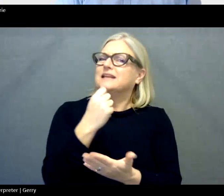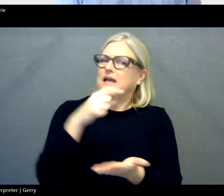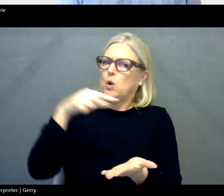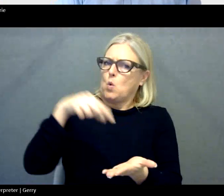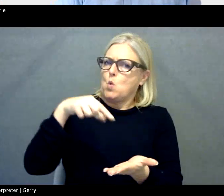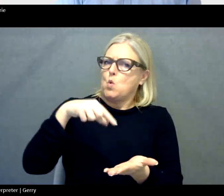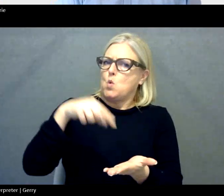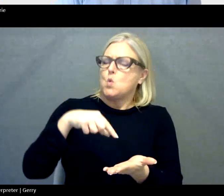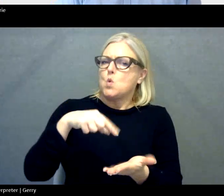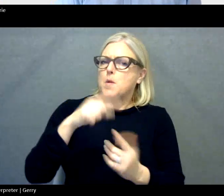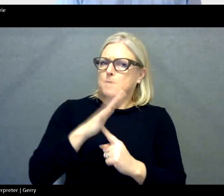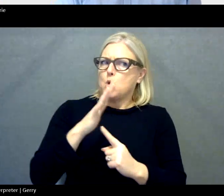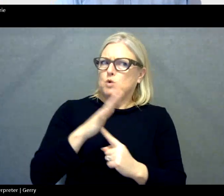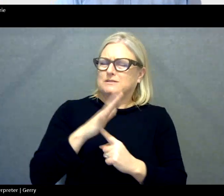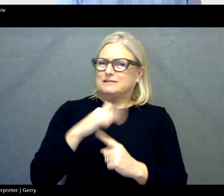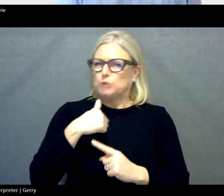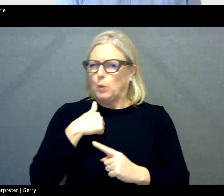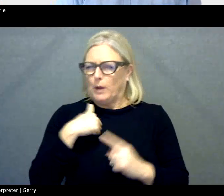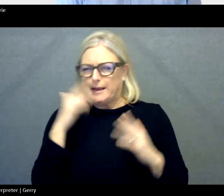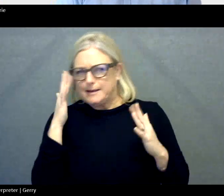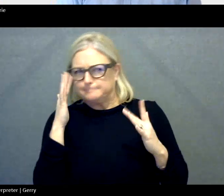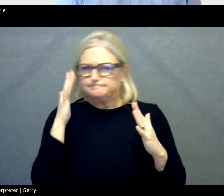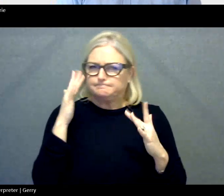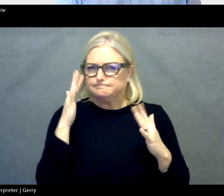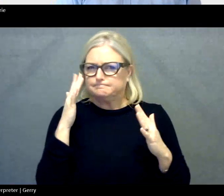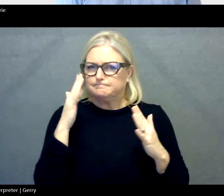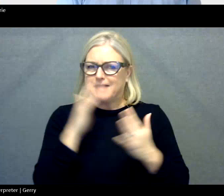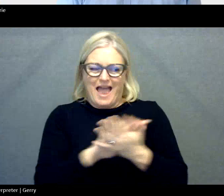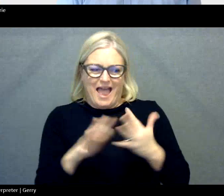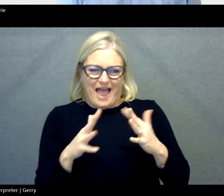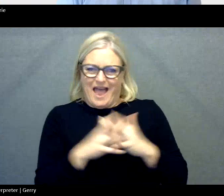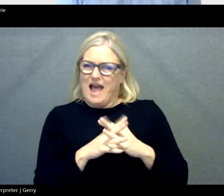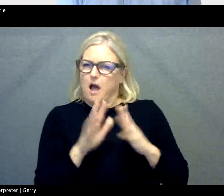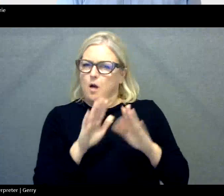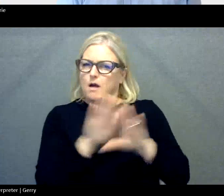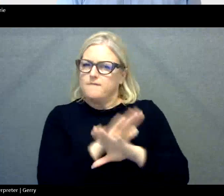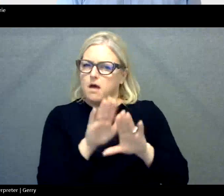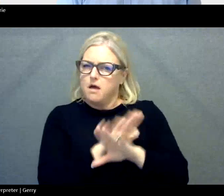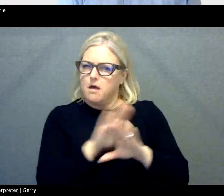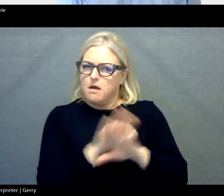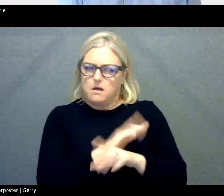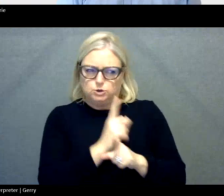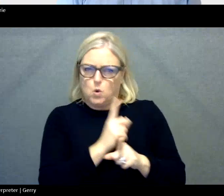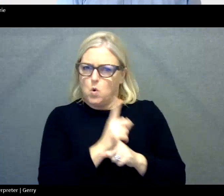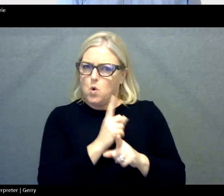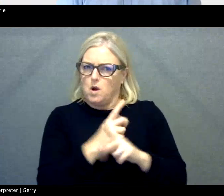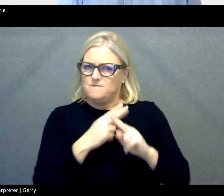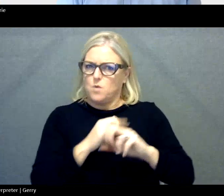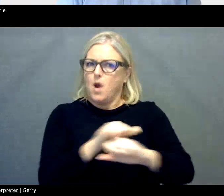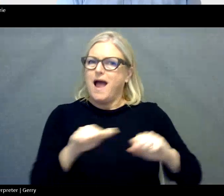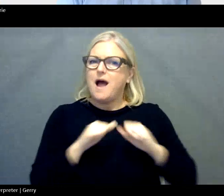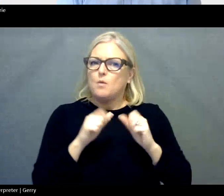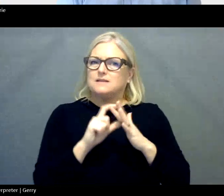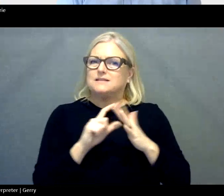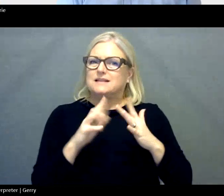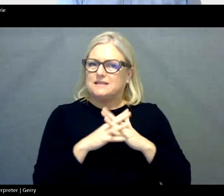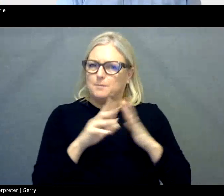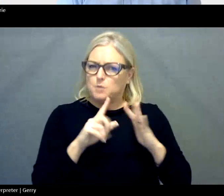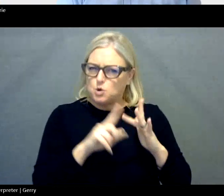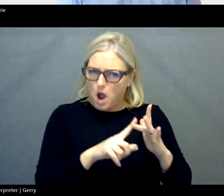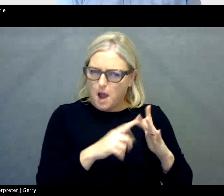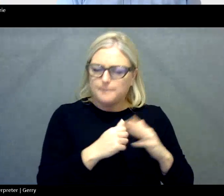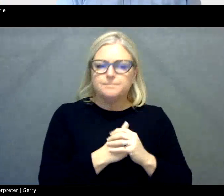could incorporate that into this index. But in terms of people having risk enablement, I